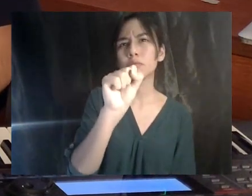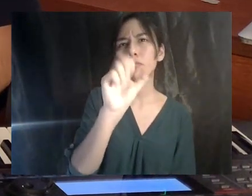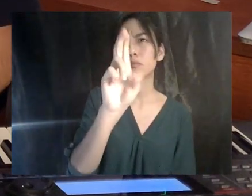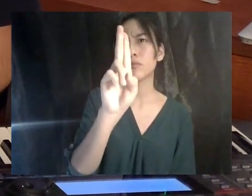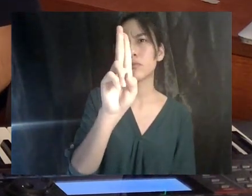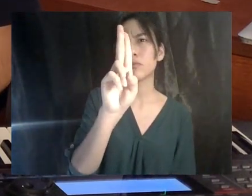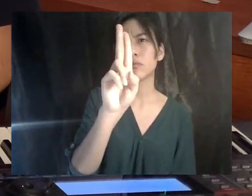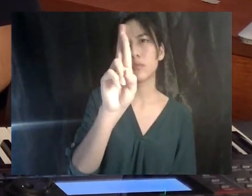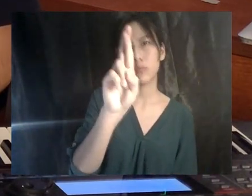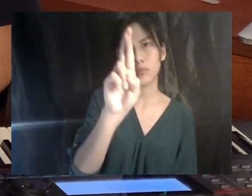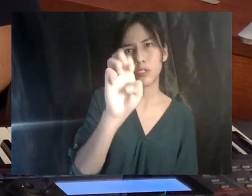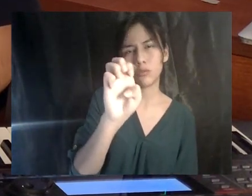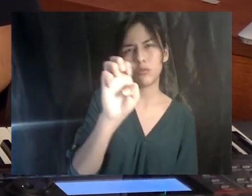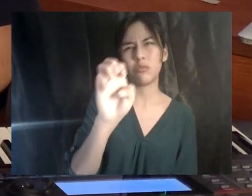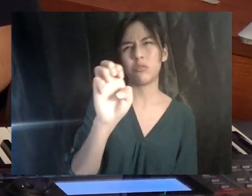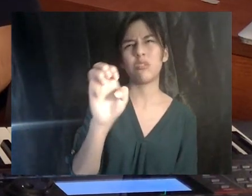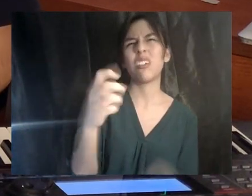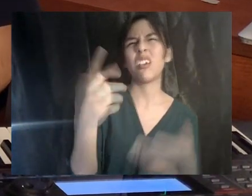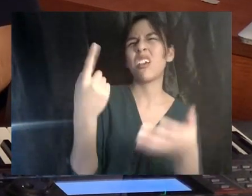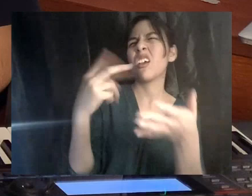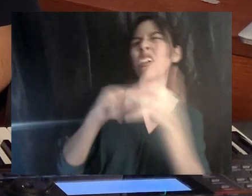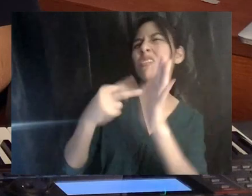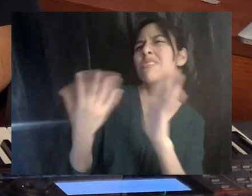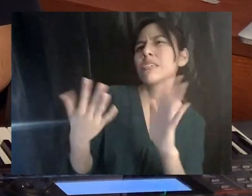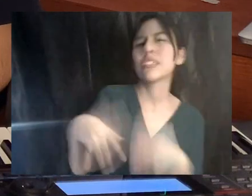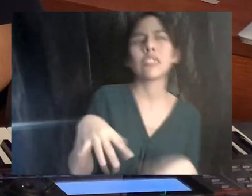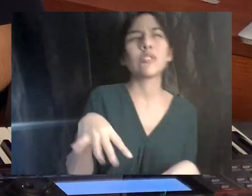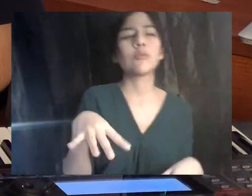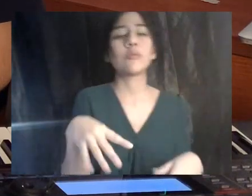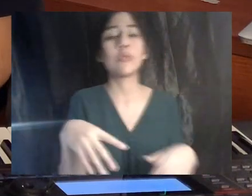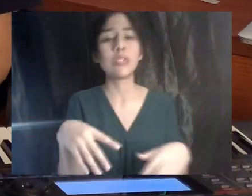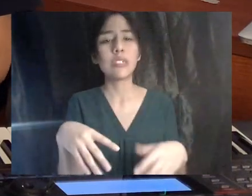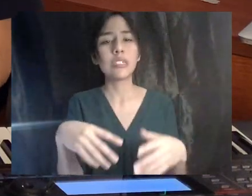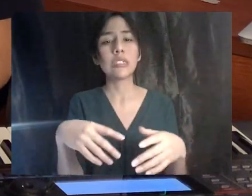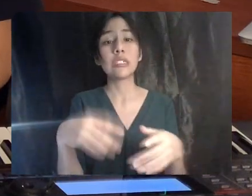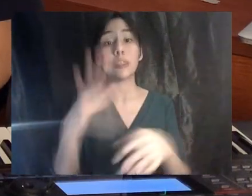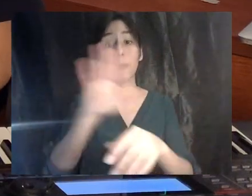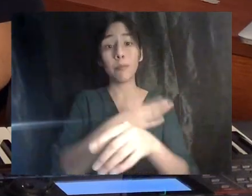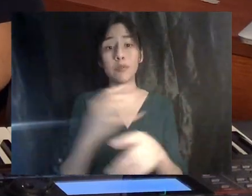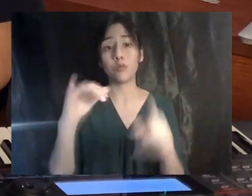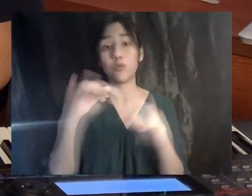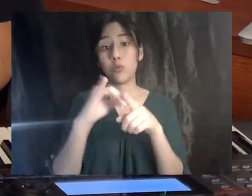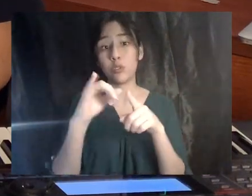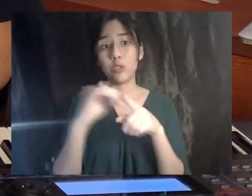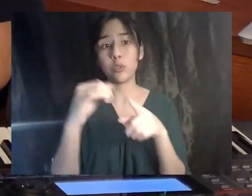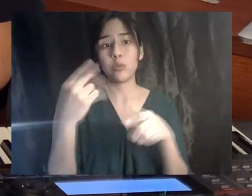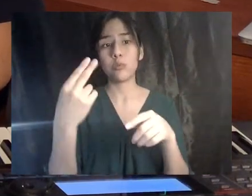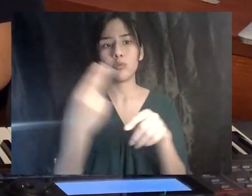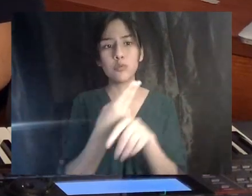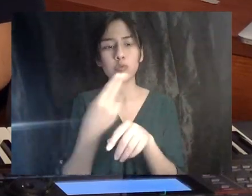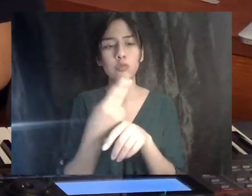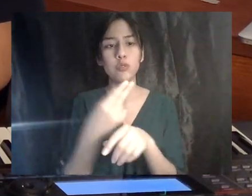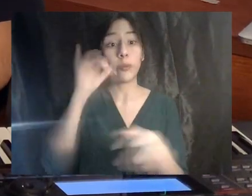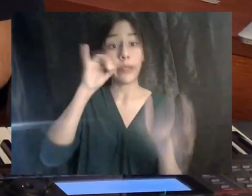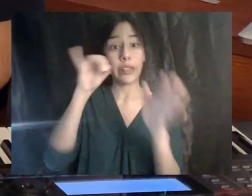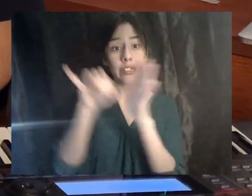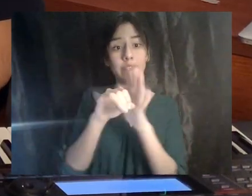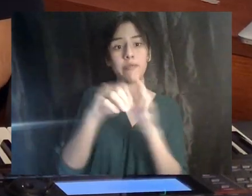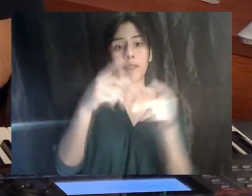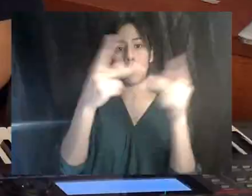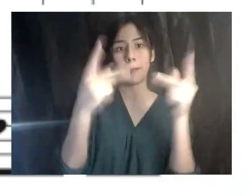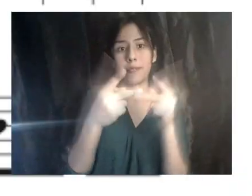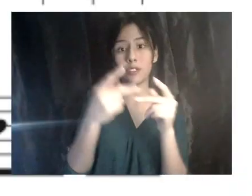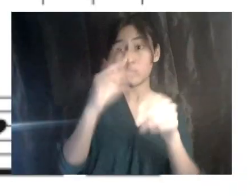measure is another musical term that we use to identify the spots in our music that are identified by the vertical lines